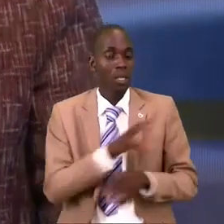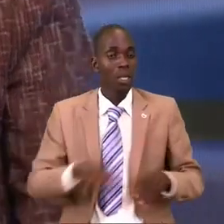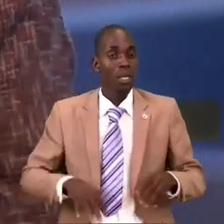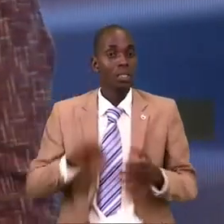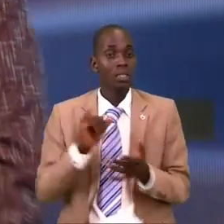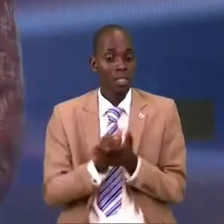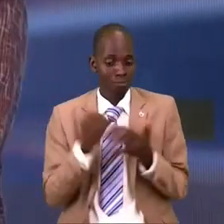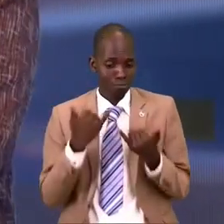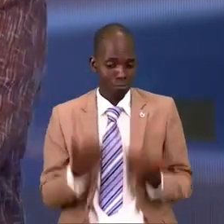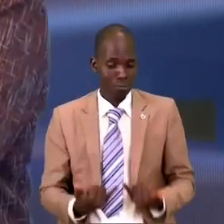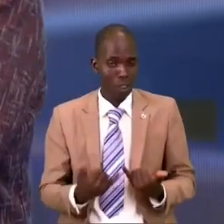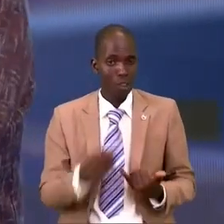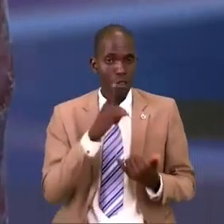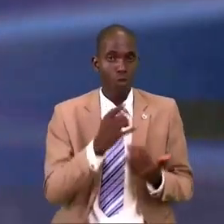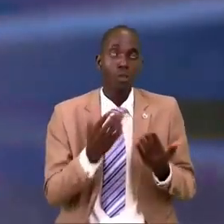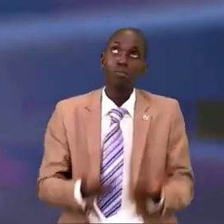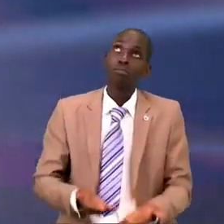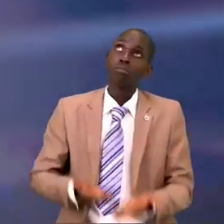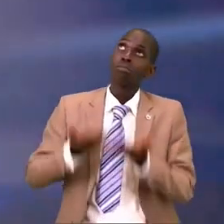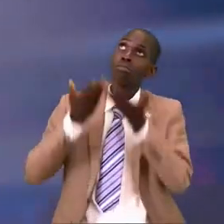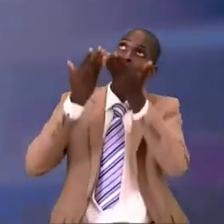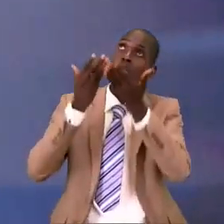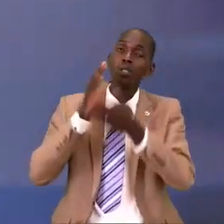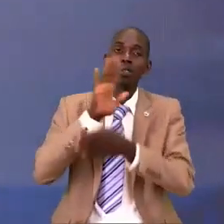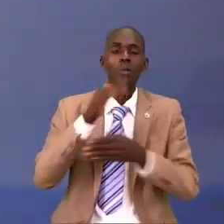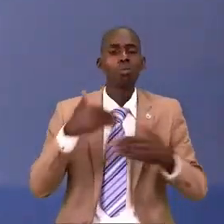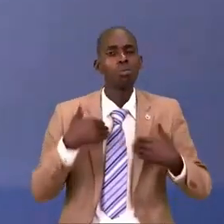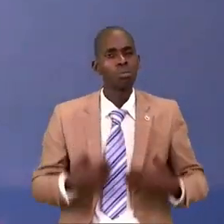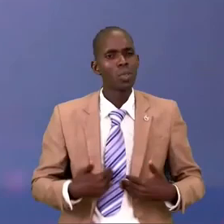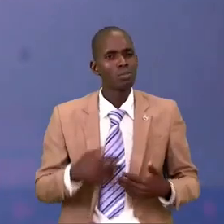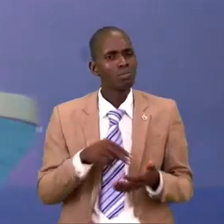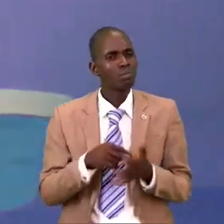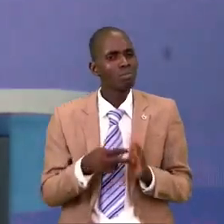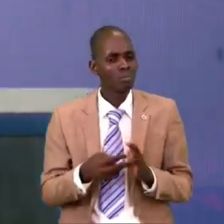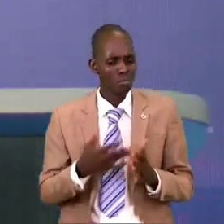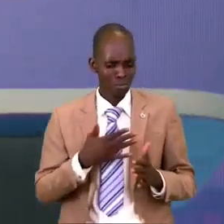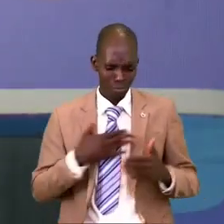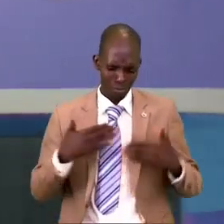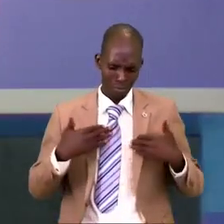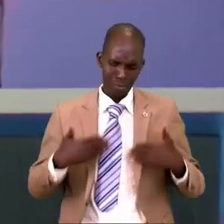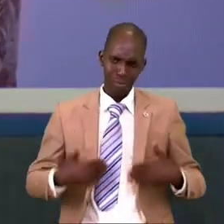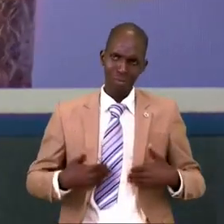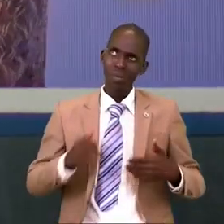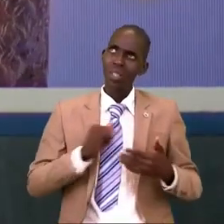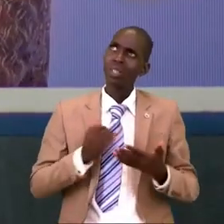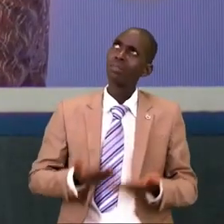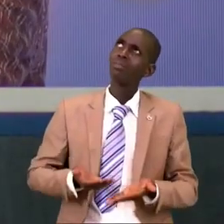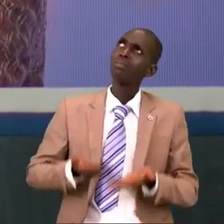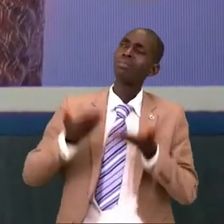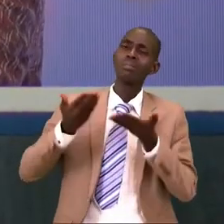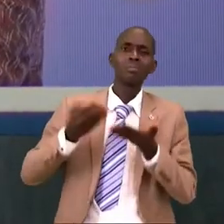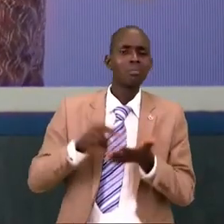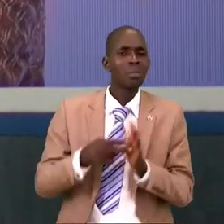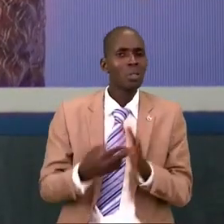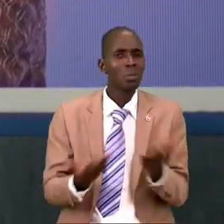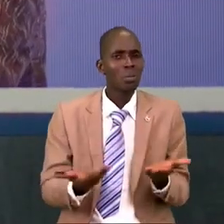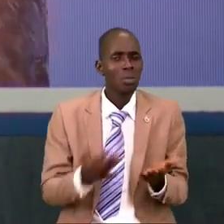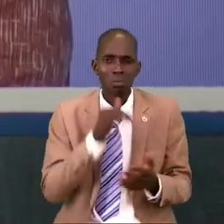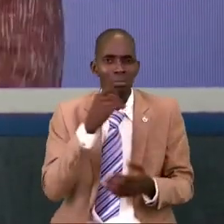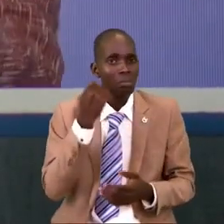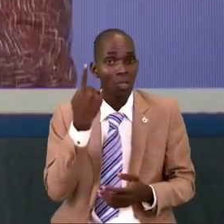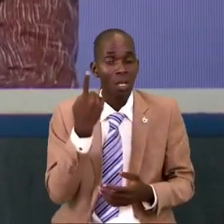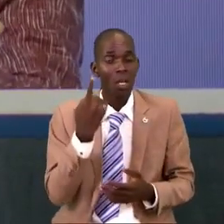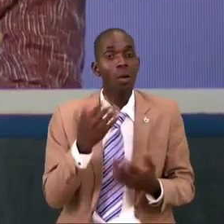means is everything your body can do, from your heart, your soul, your